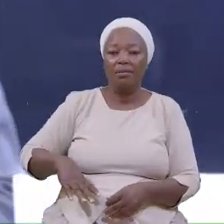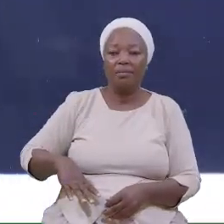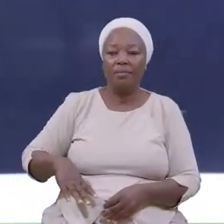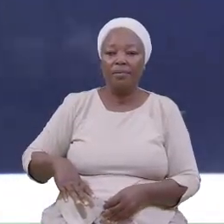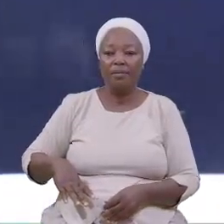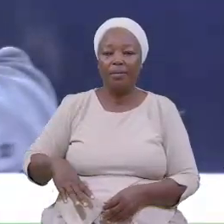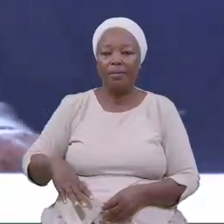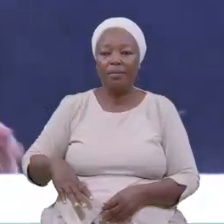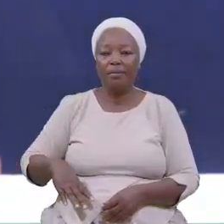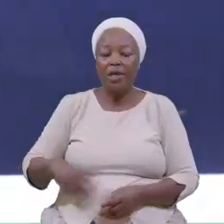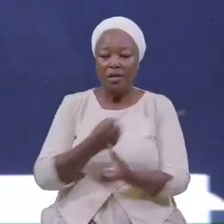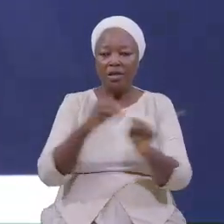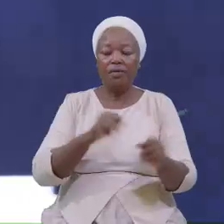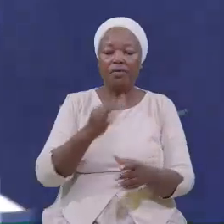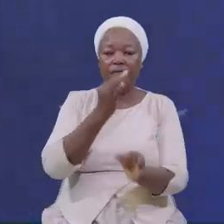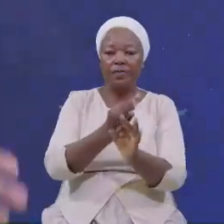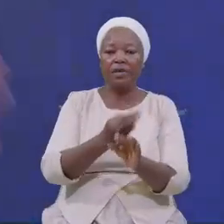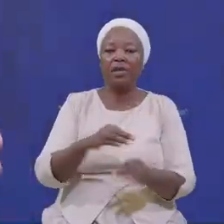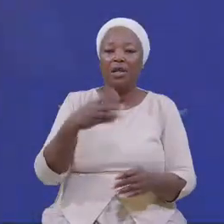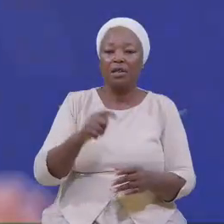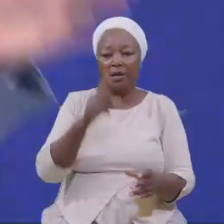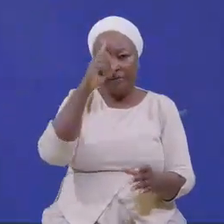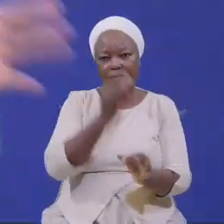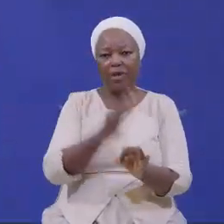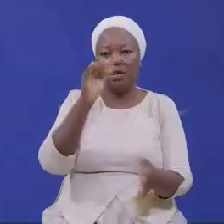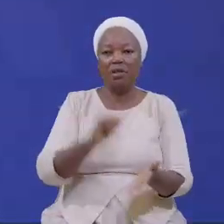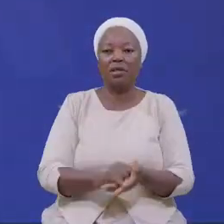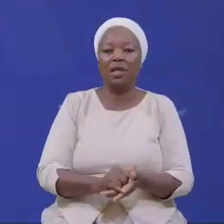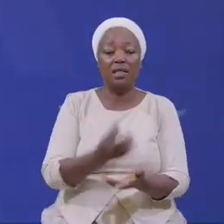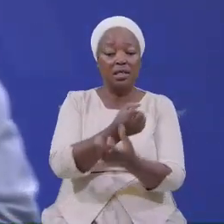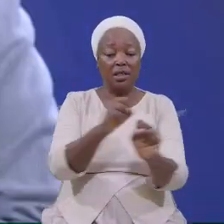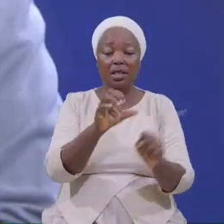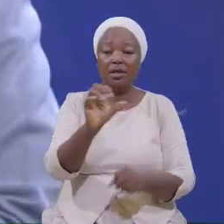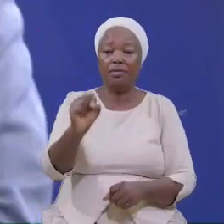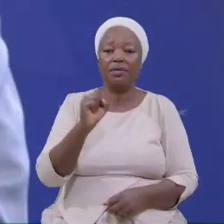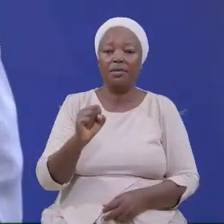Christ. Saving faith. The faith that saves.